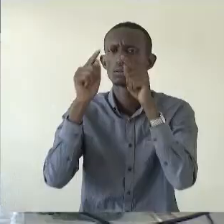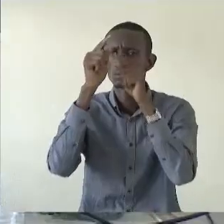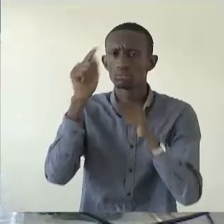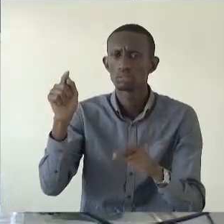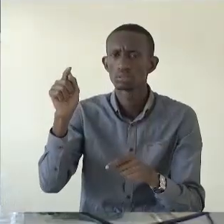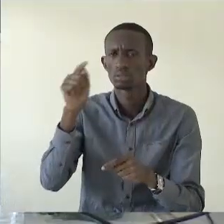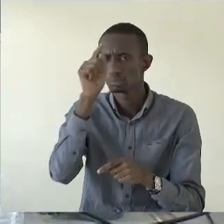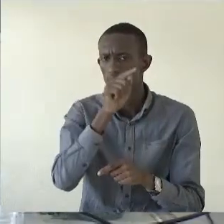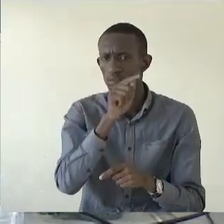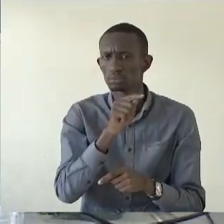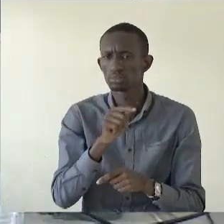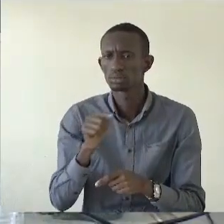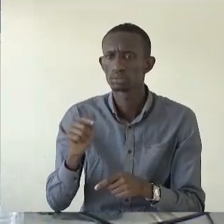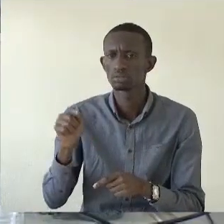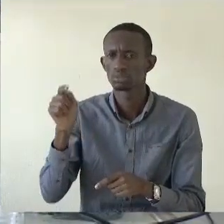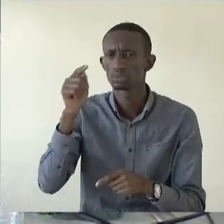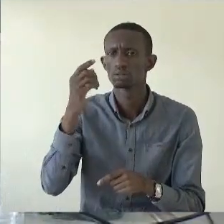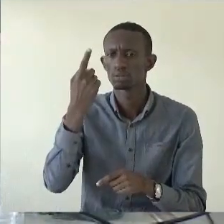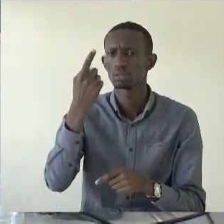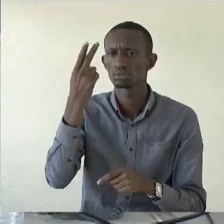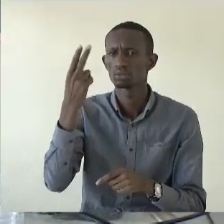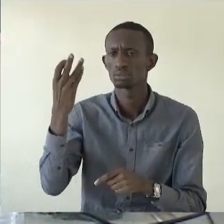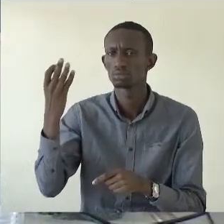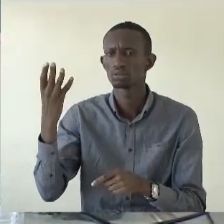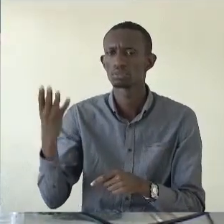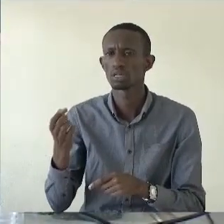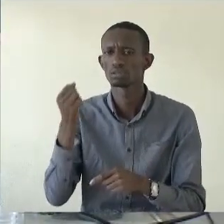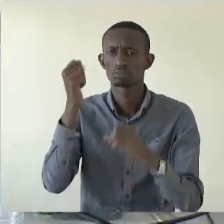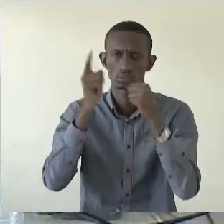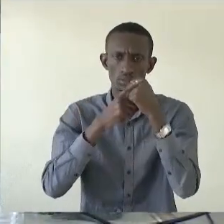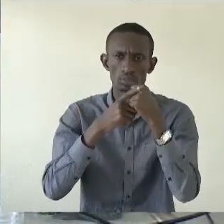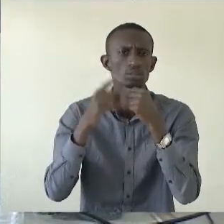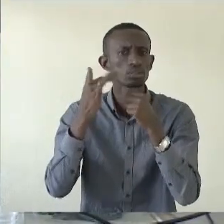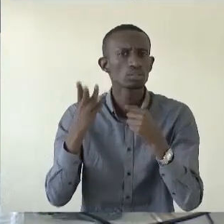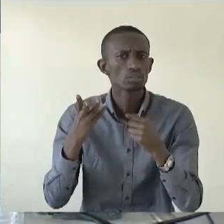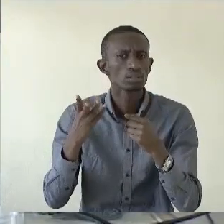1, 2, 3, 4, 5, 6. Are they, how many are they?